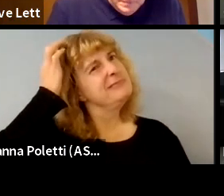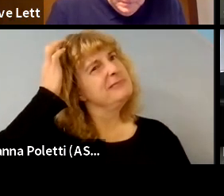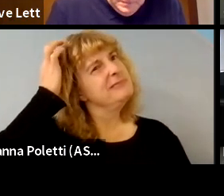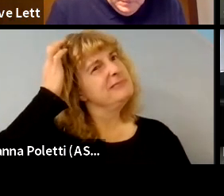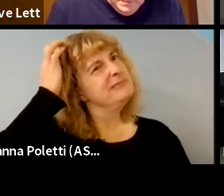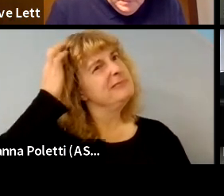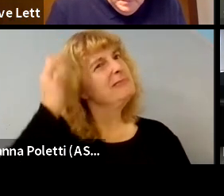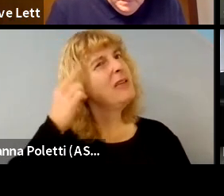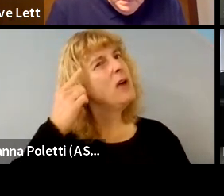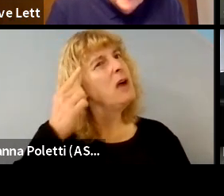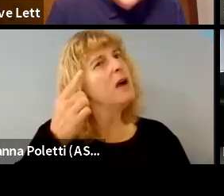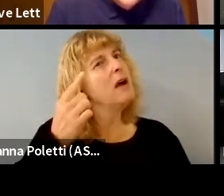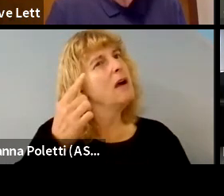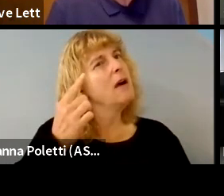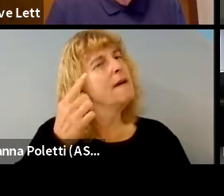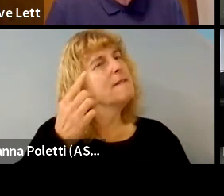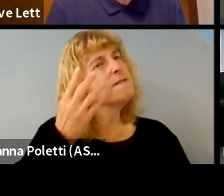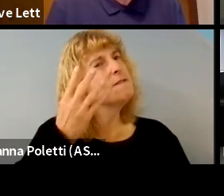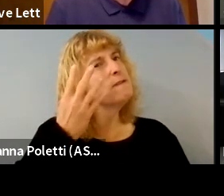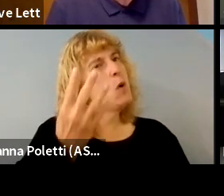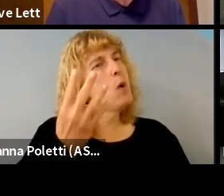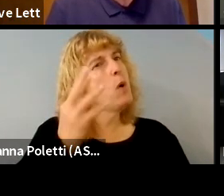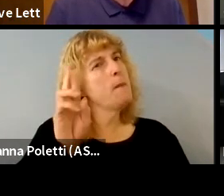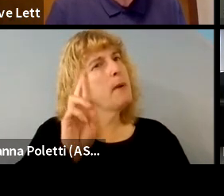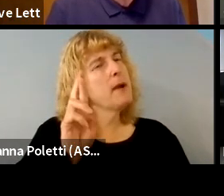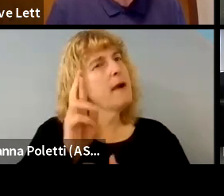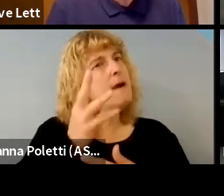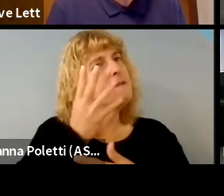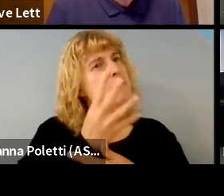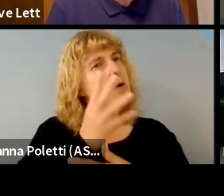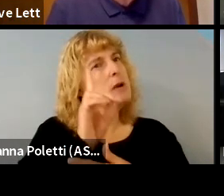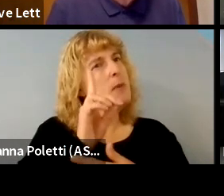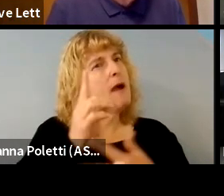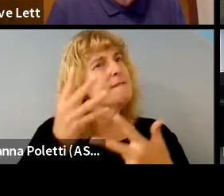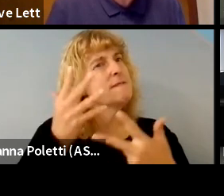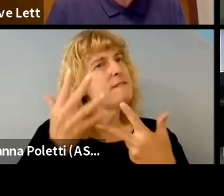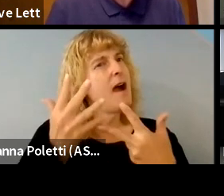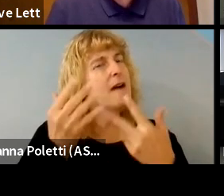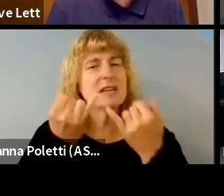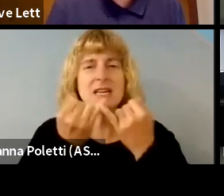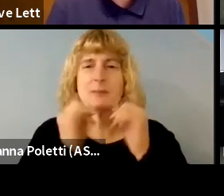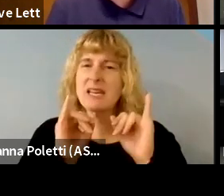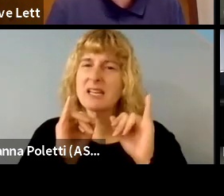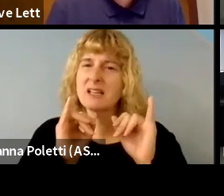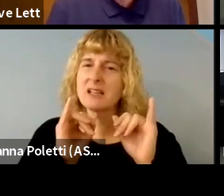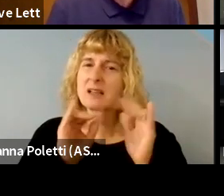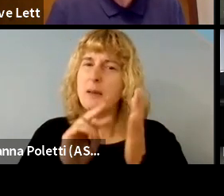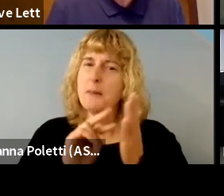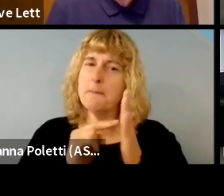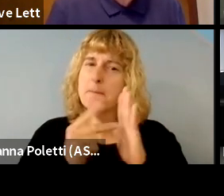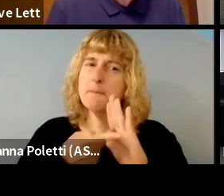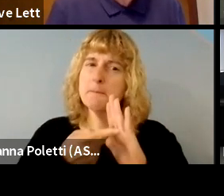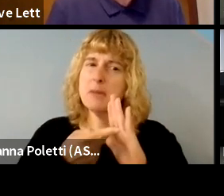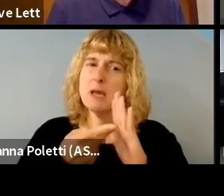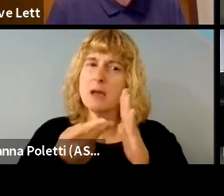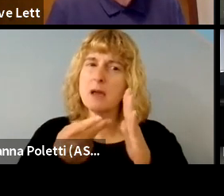was it 4 Republicans, 4 Democrats, and 5 independents? So that has